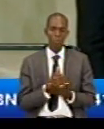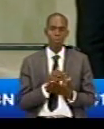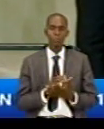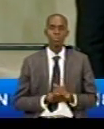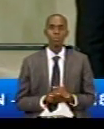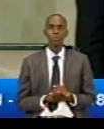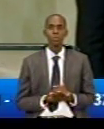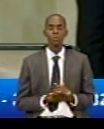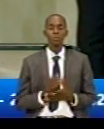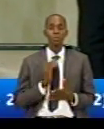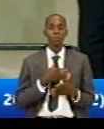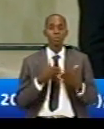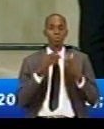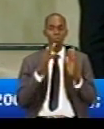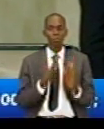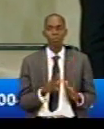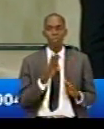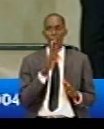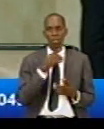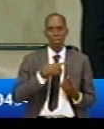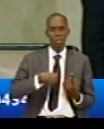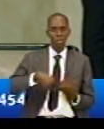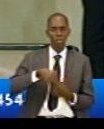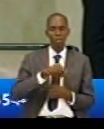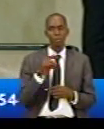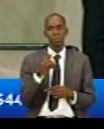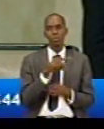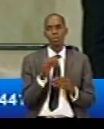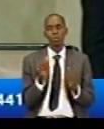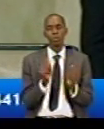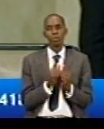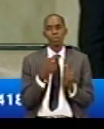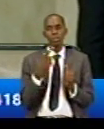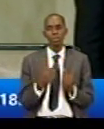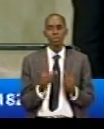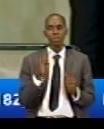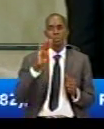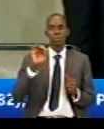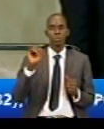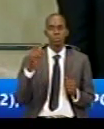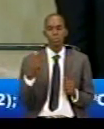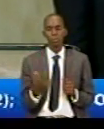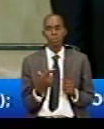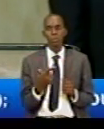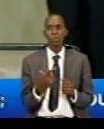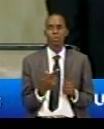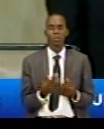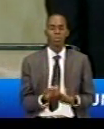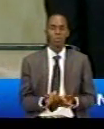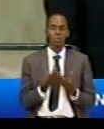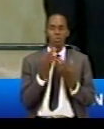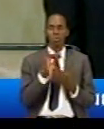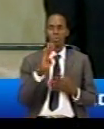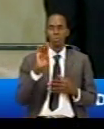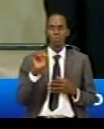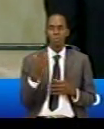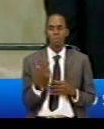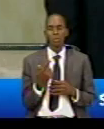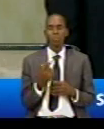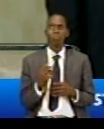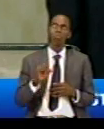Our leaders are carrying the bags around. Just raise up your hand for them to see you, to recognize